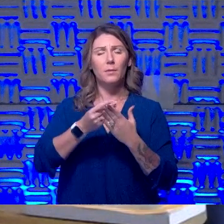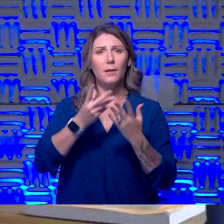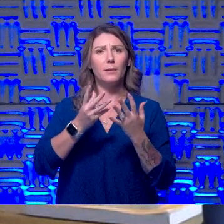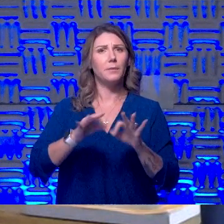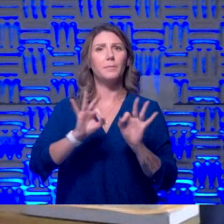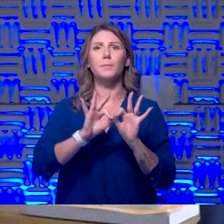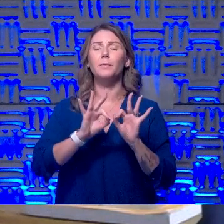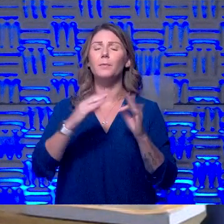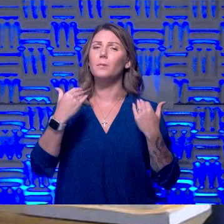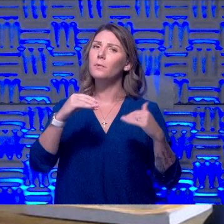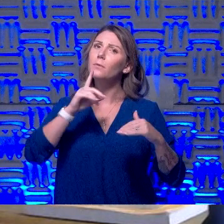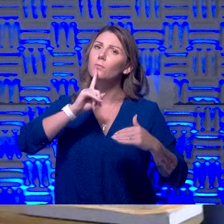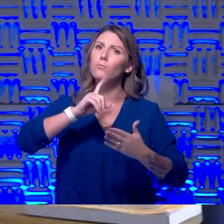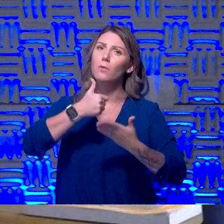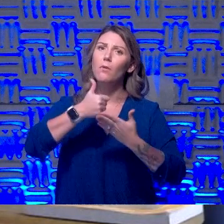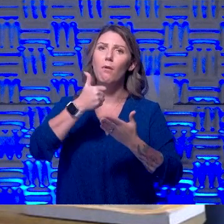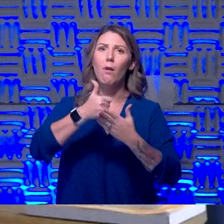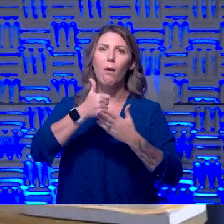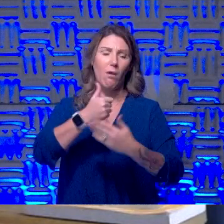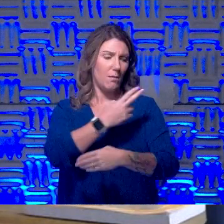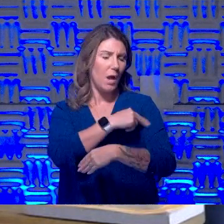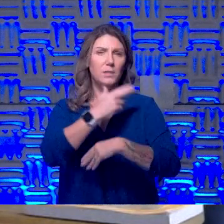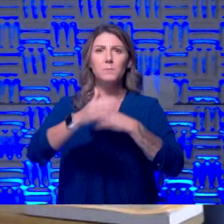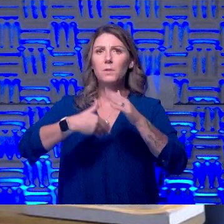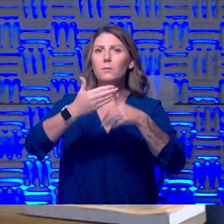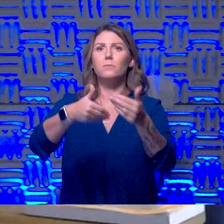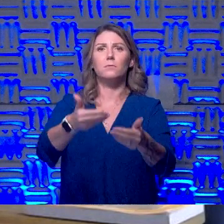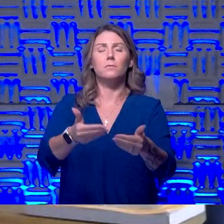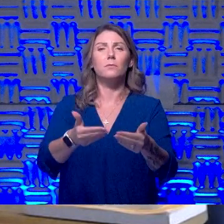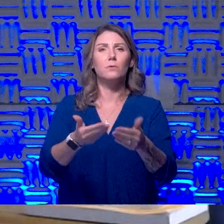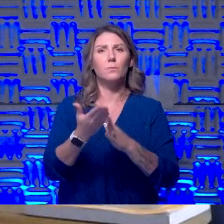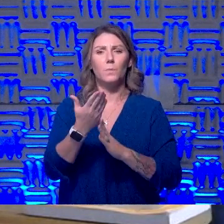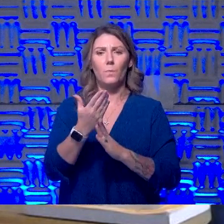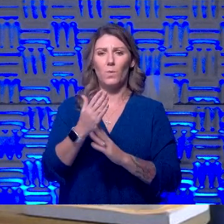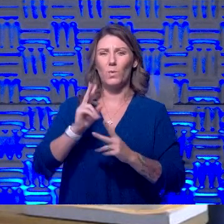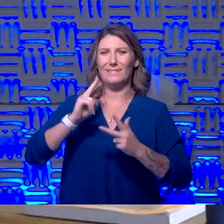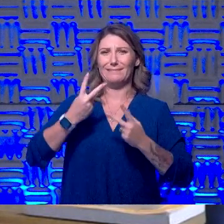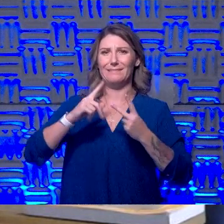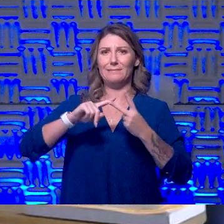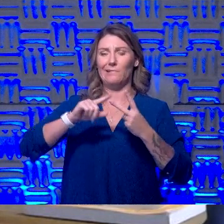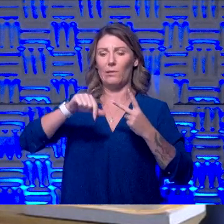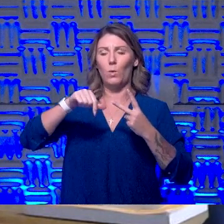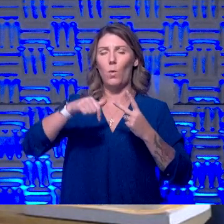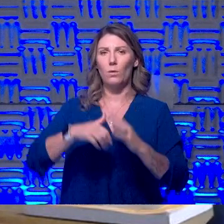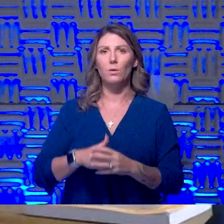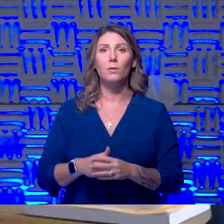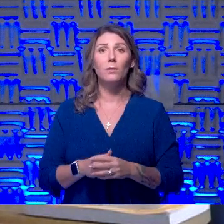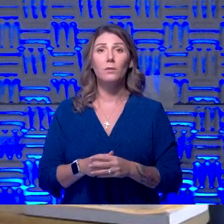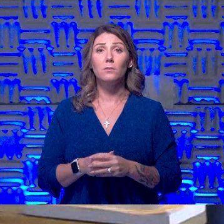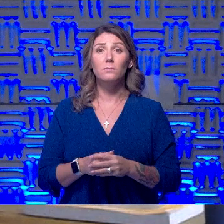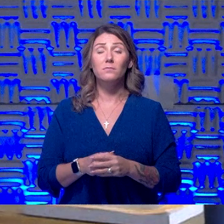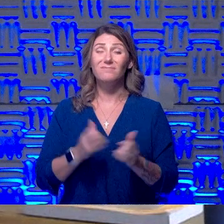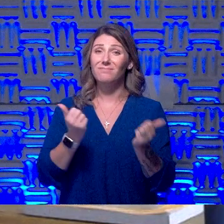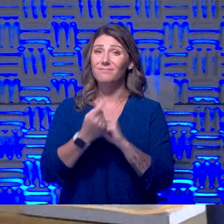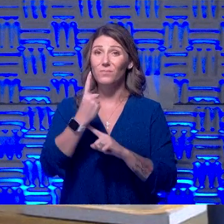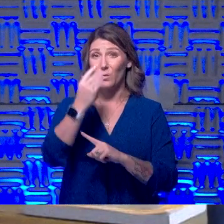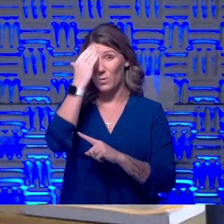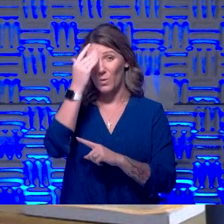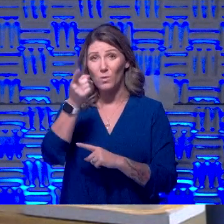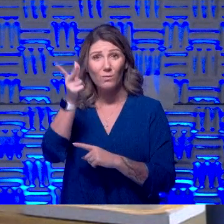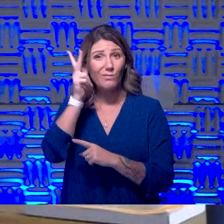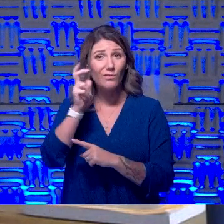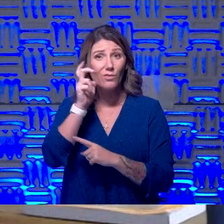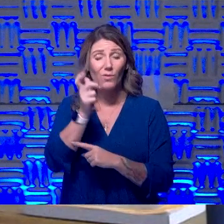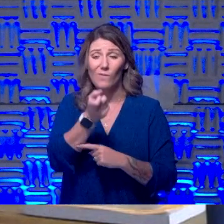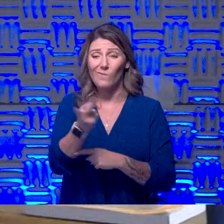helped hospitals to move along, especially through the second quarter. You all know, you probably have heard, we've had a couple